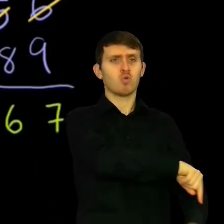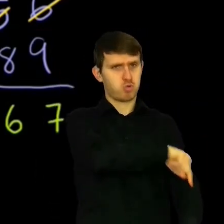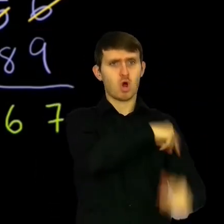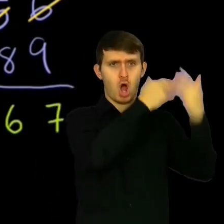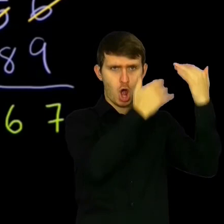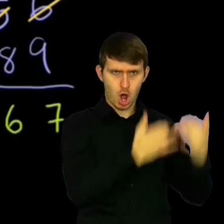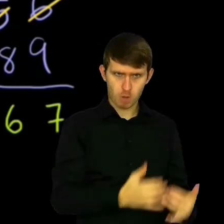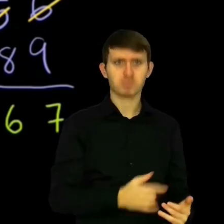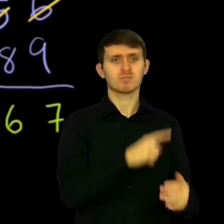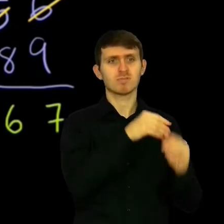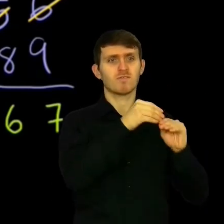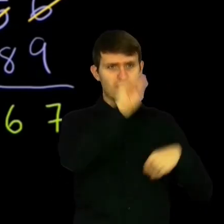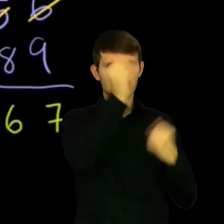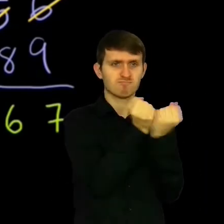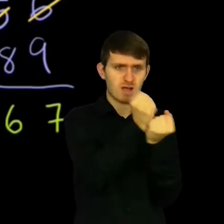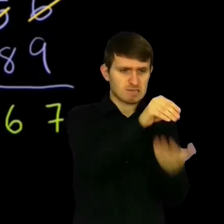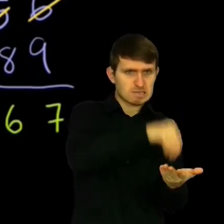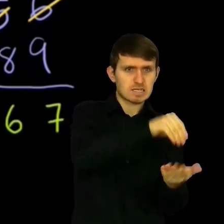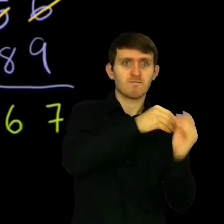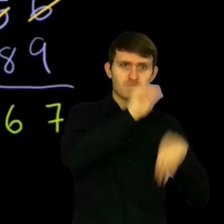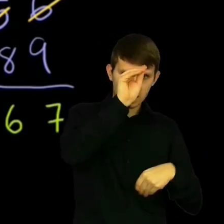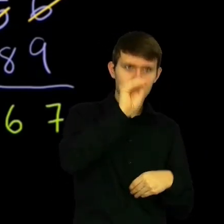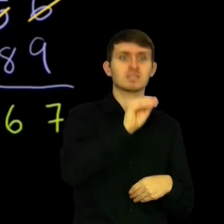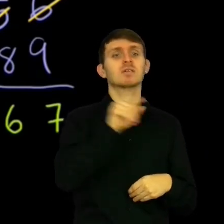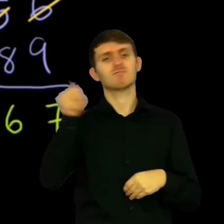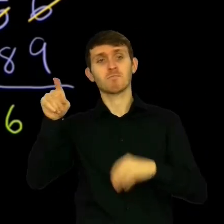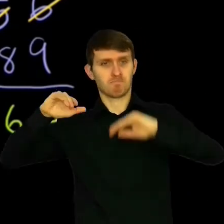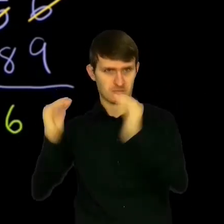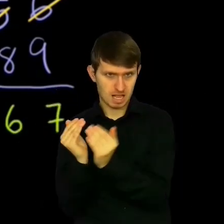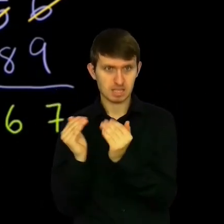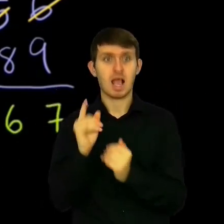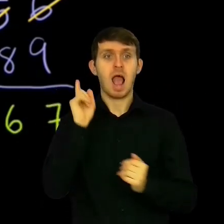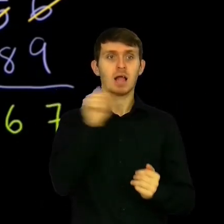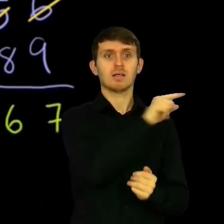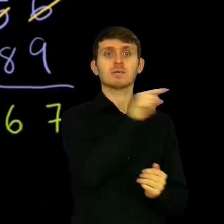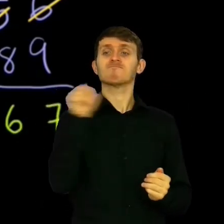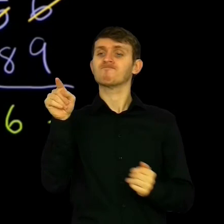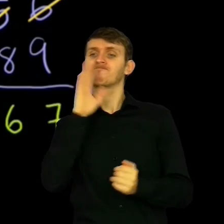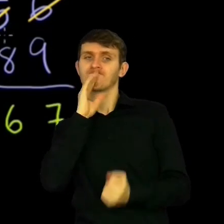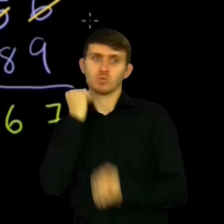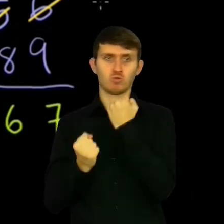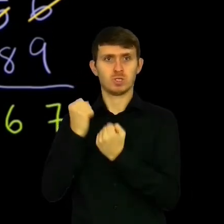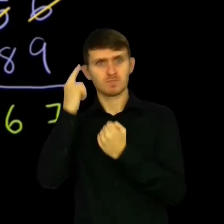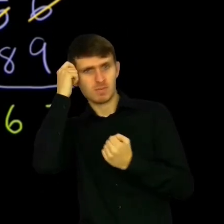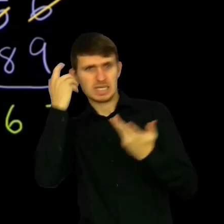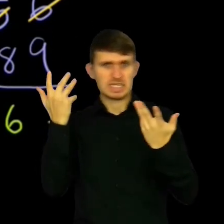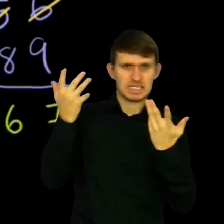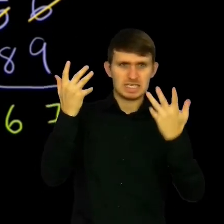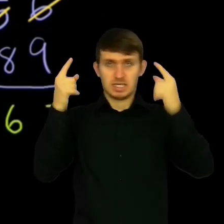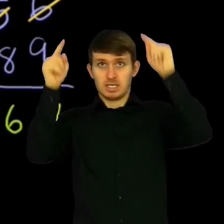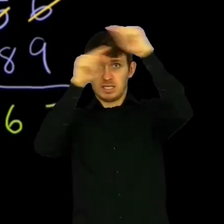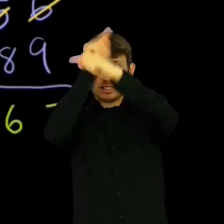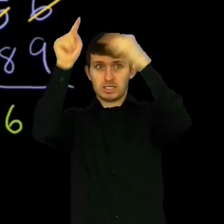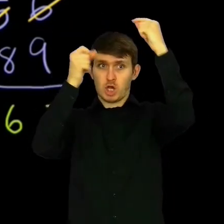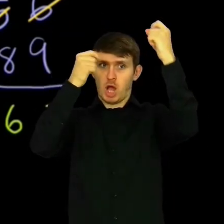way to do this. This way is actually kind of longer, and it takes up more space on your paper than this way was. But this for me,